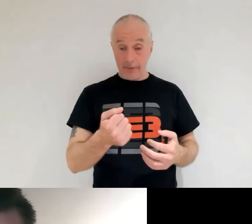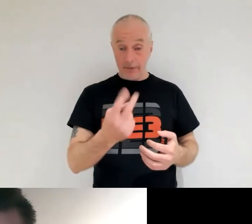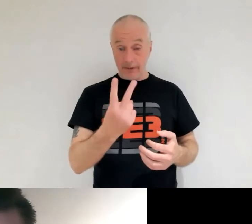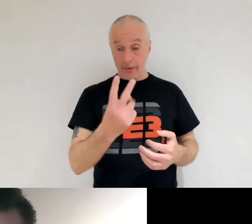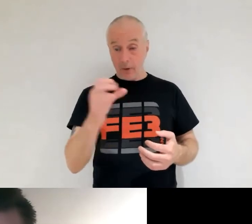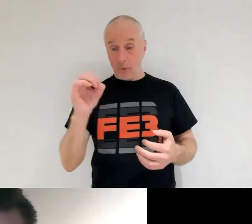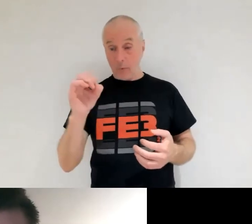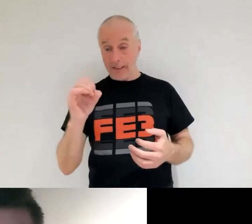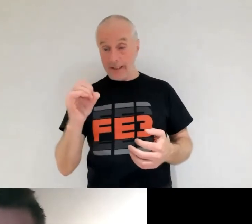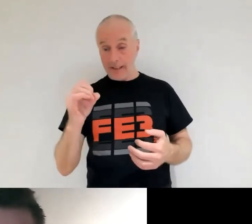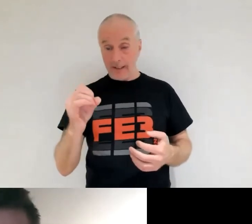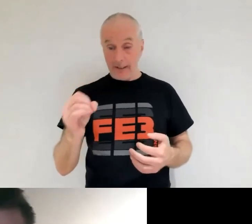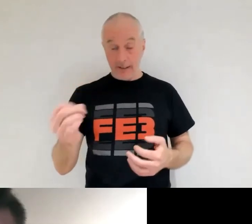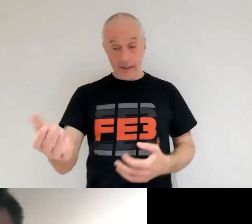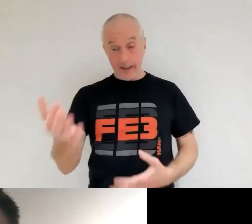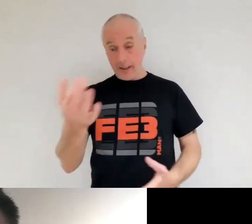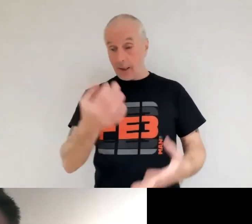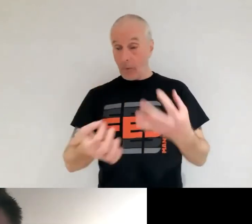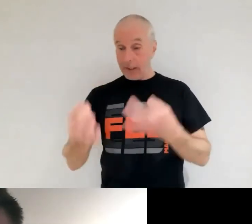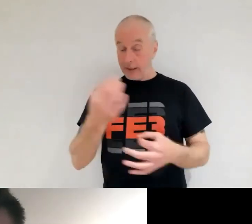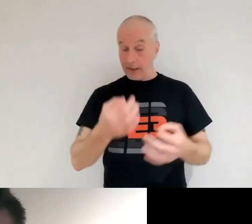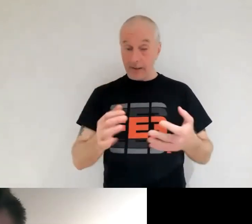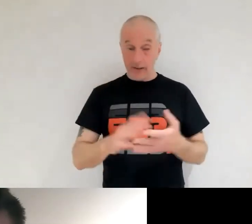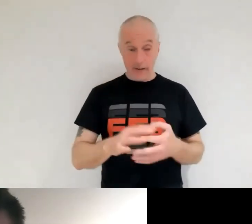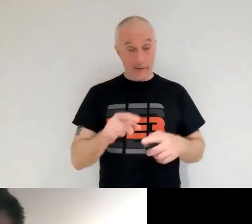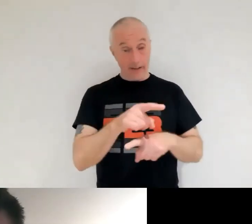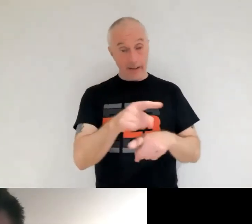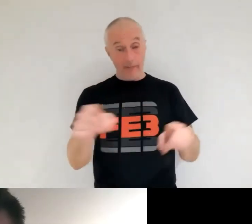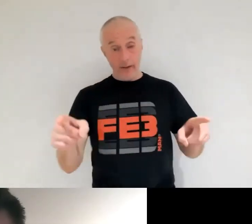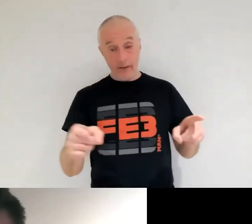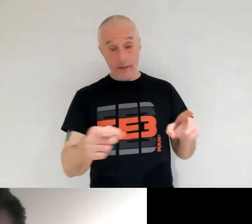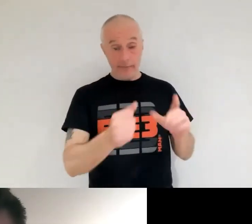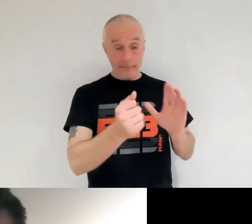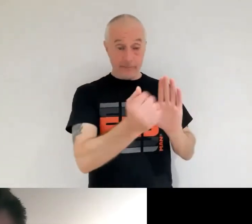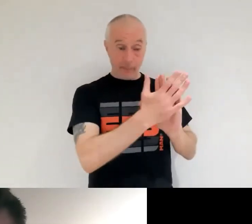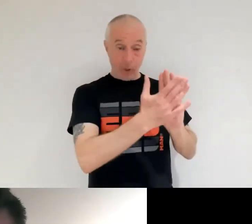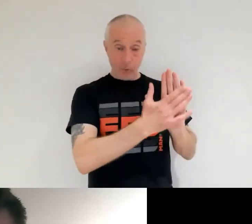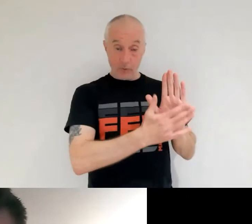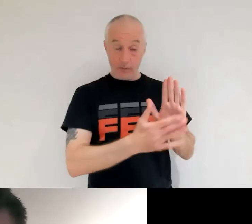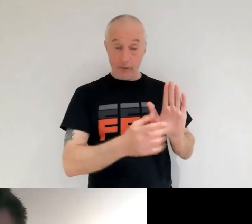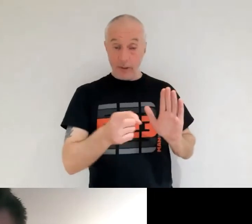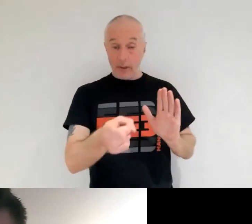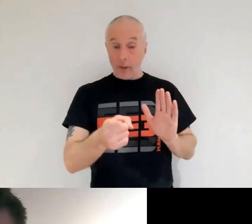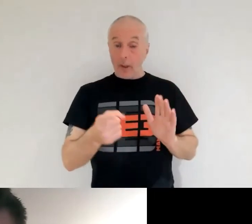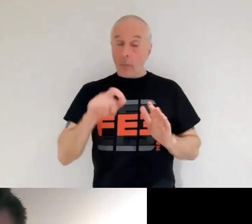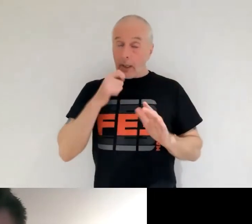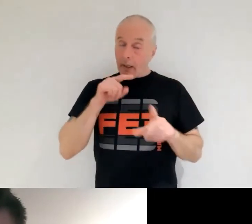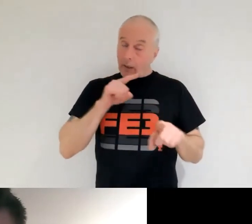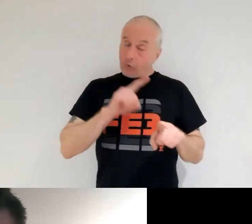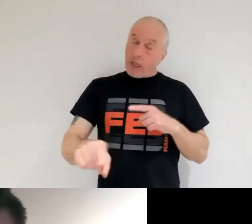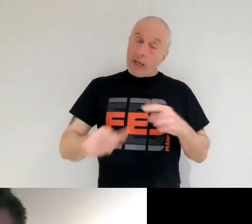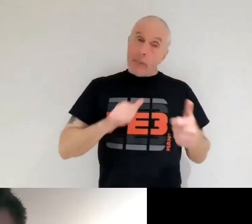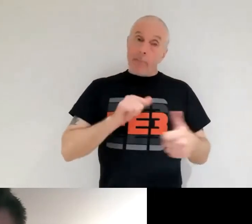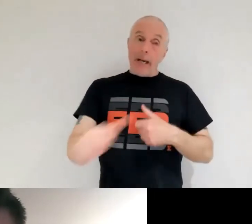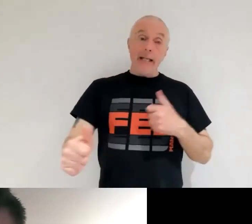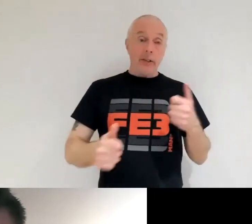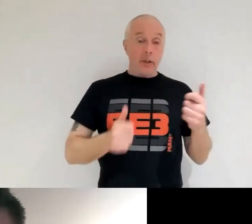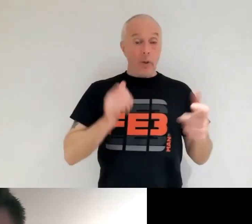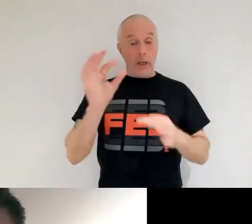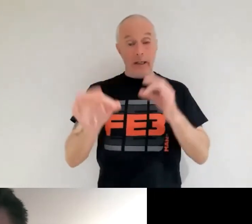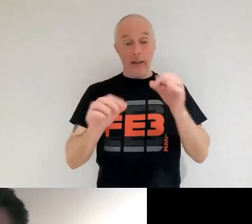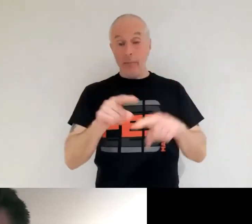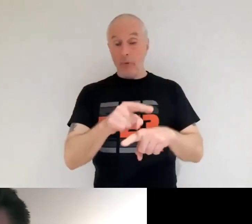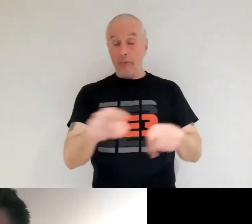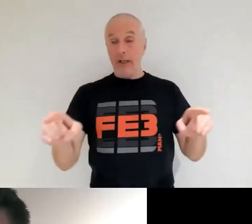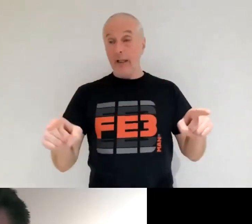20 questions. So to those that have posted them, I will do my very best to ask all of them. But given that we are only due to be here